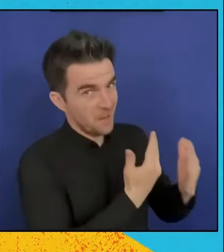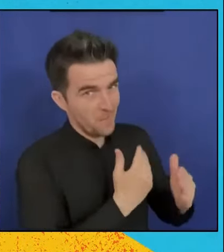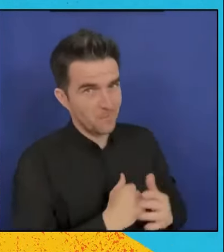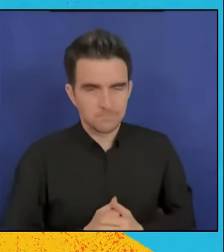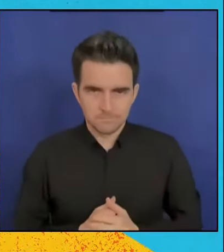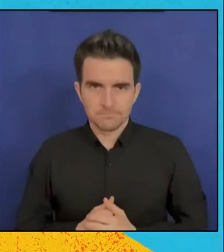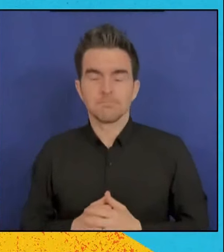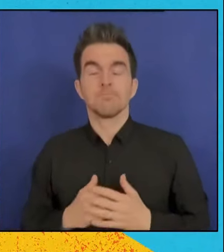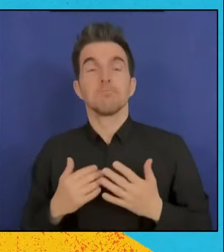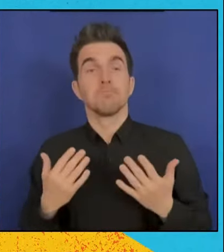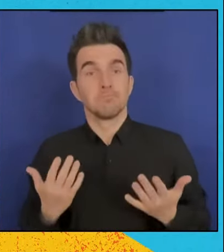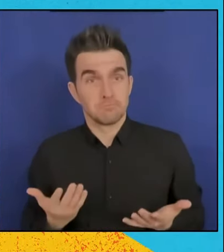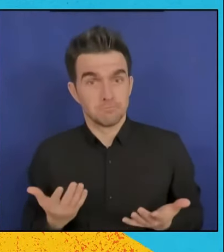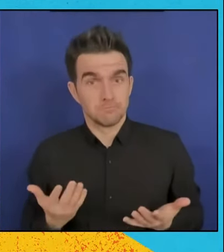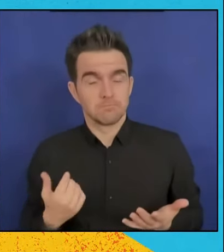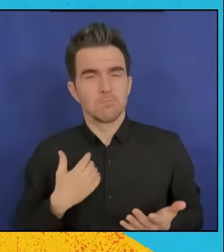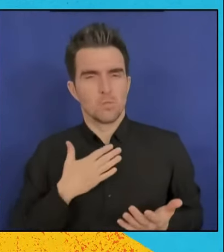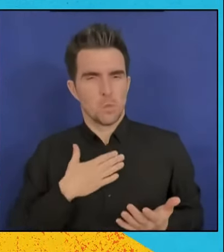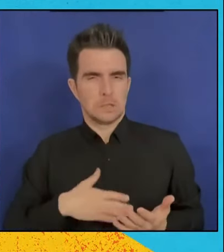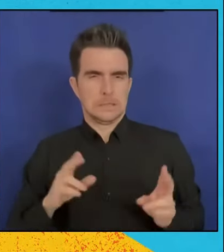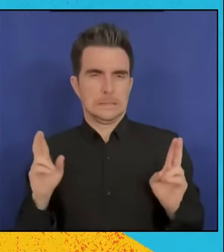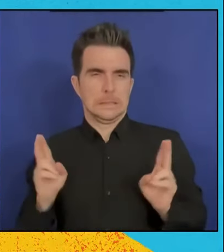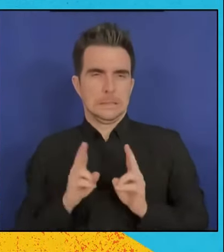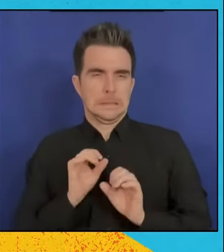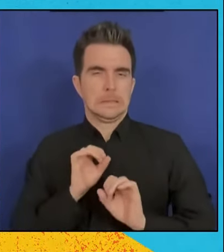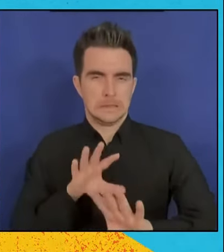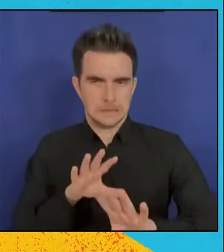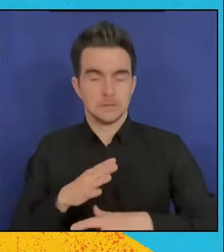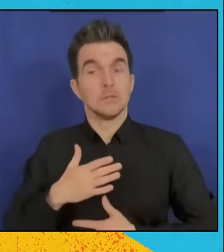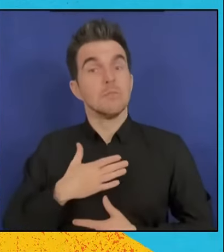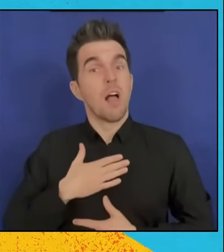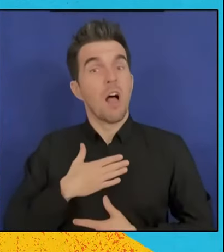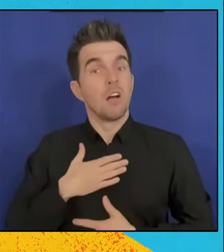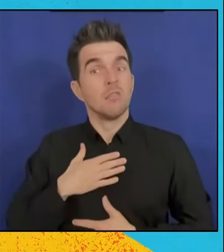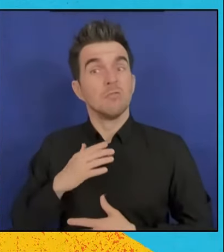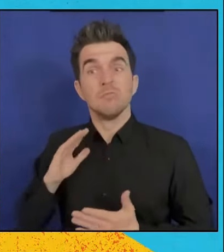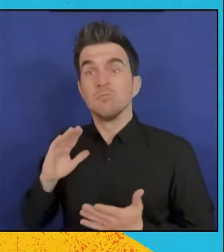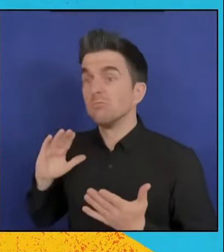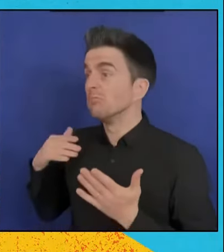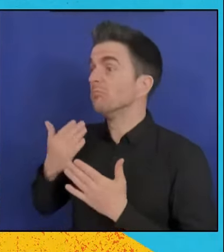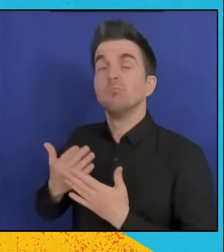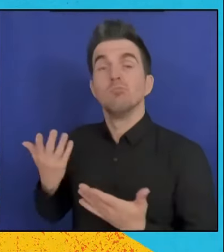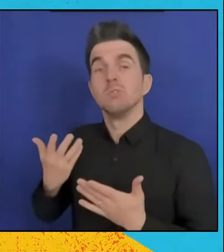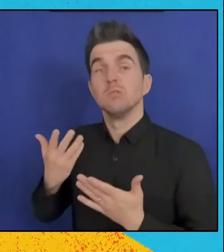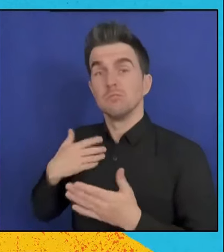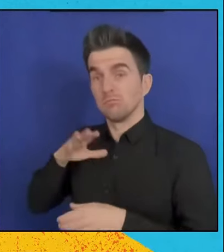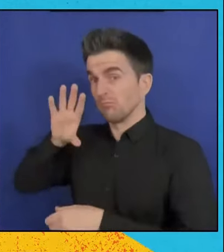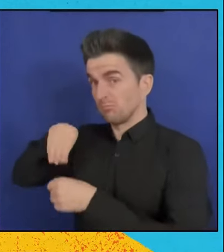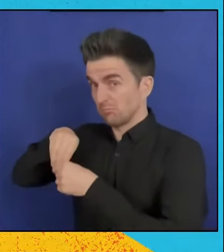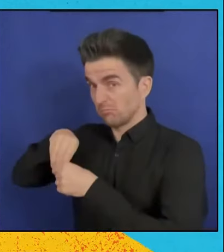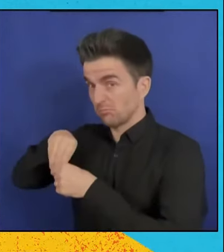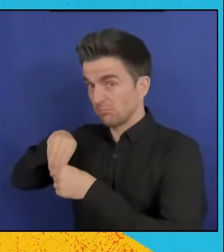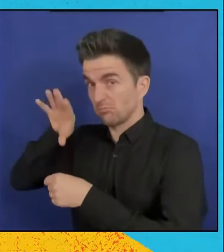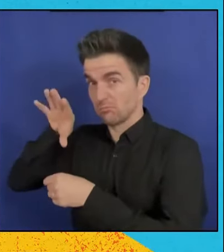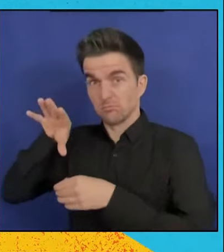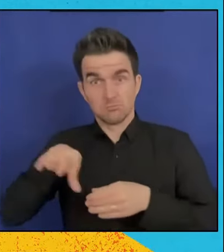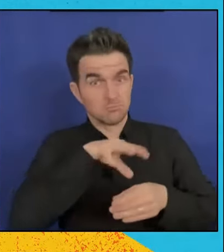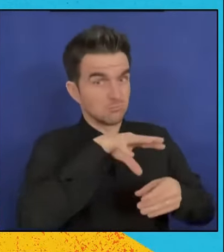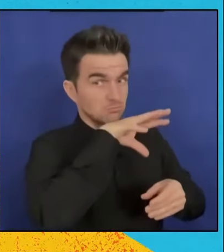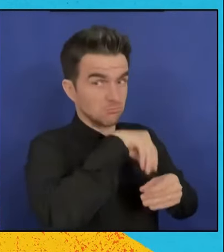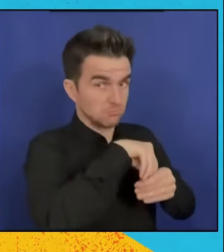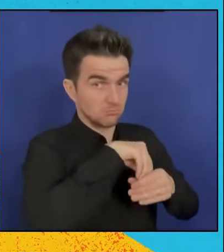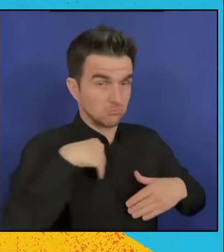one group and joining another and being seen precisely as such, even though you want to hang on to being the former. So sometimes when I sit here, and particularly when